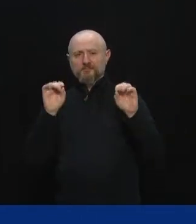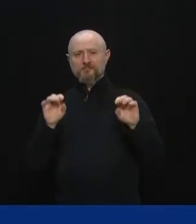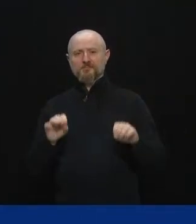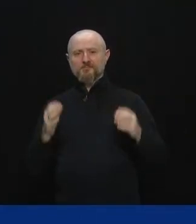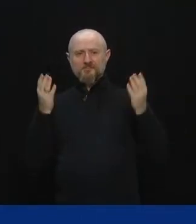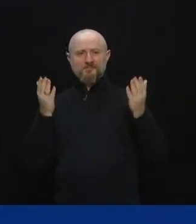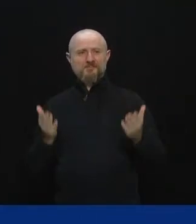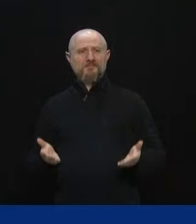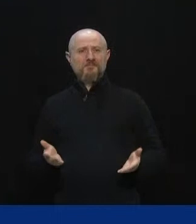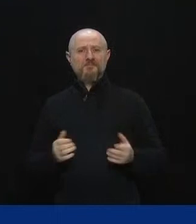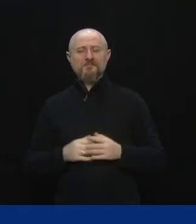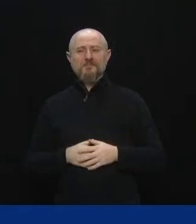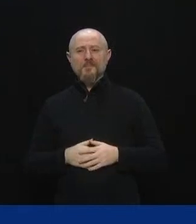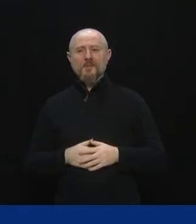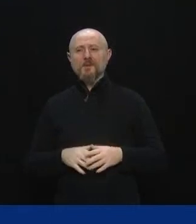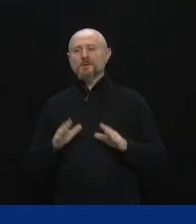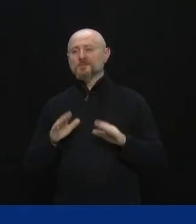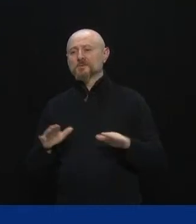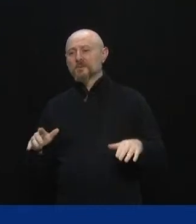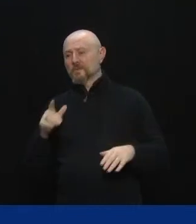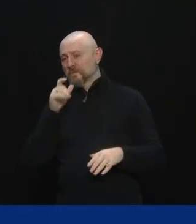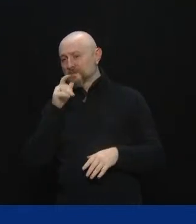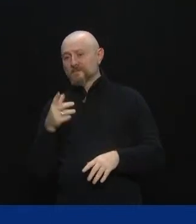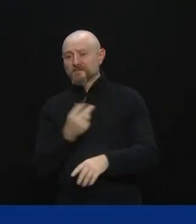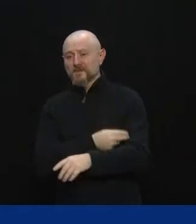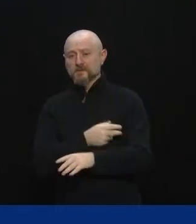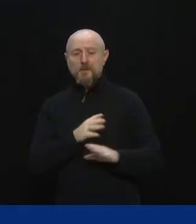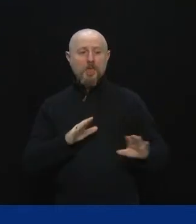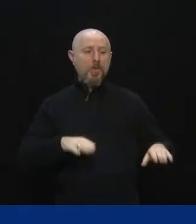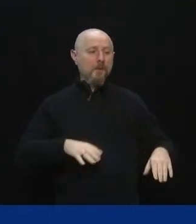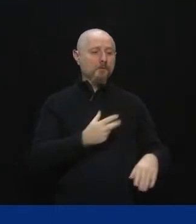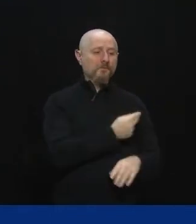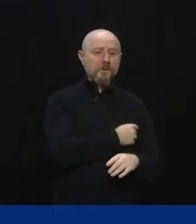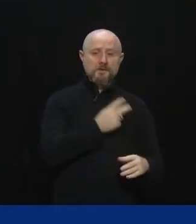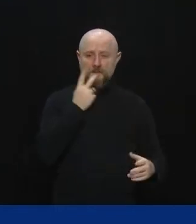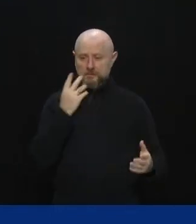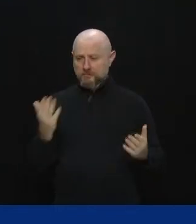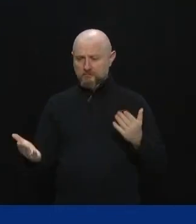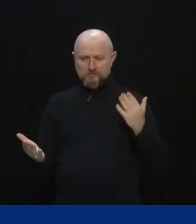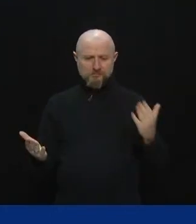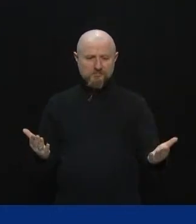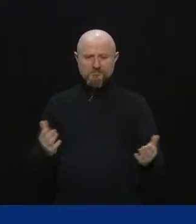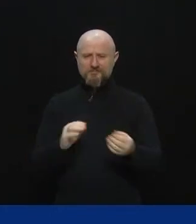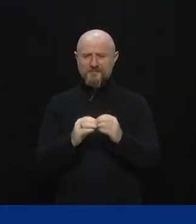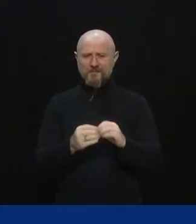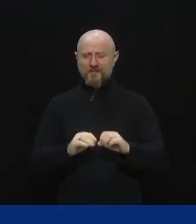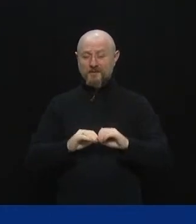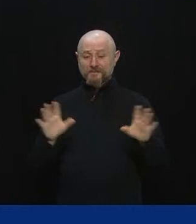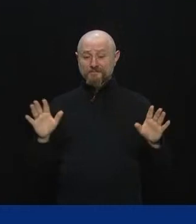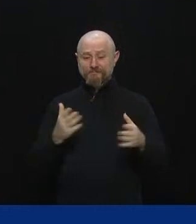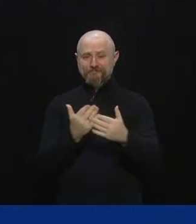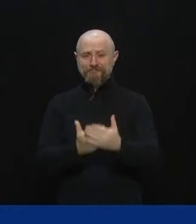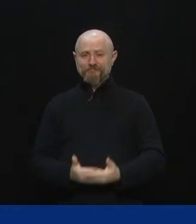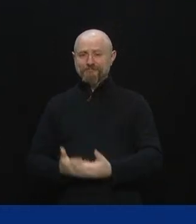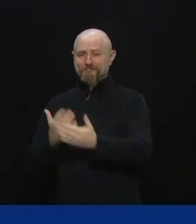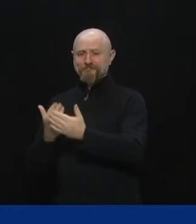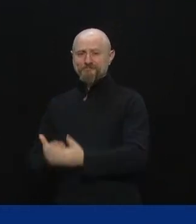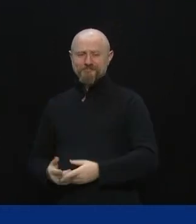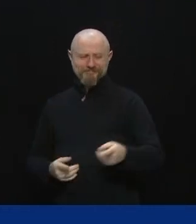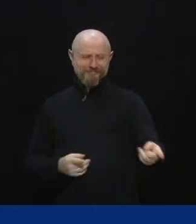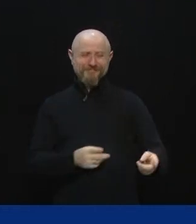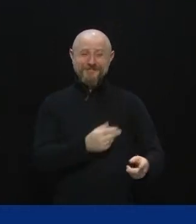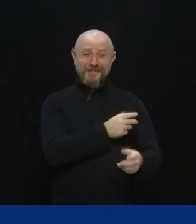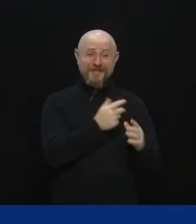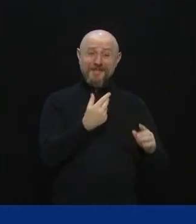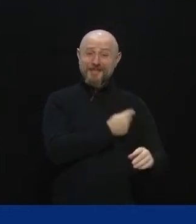of the difference between children who are vaccinated and unvaccinated, I think you saw a very crystal clear picture from Dr. Vaccinated.